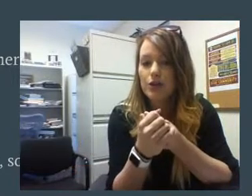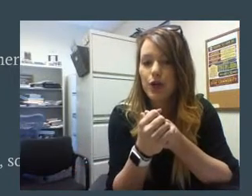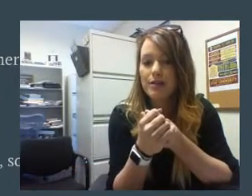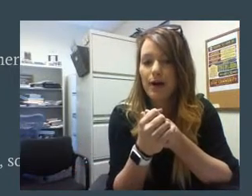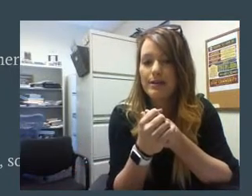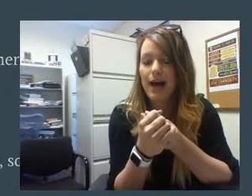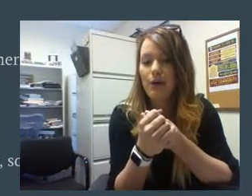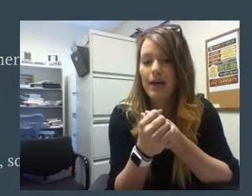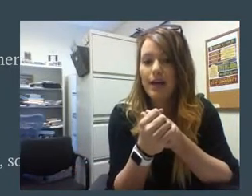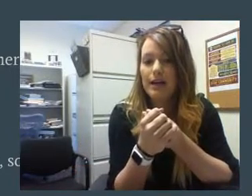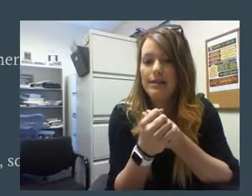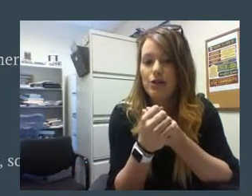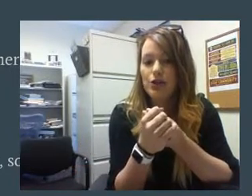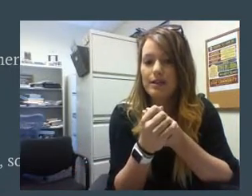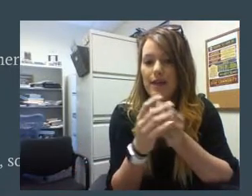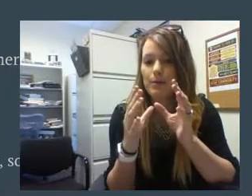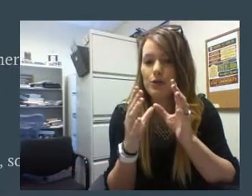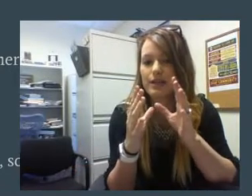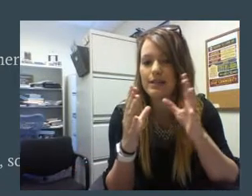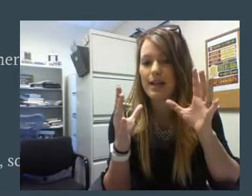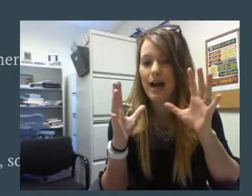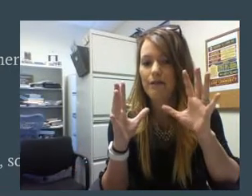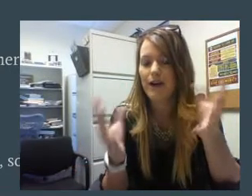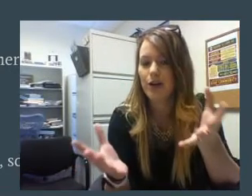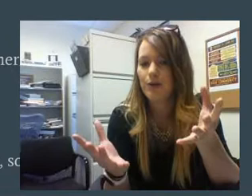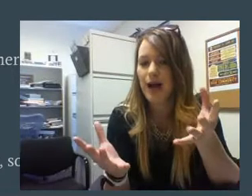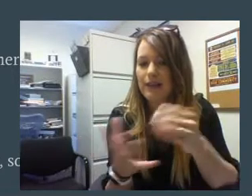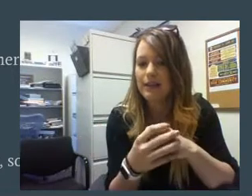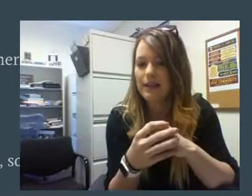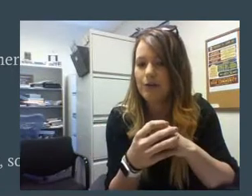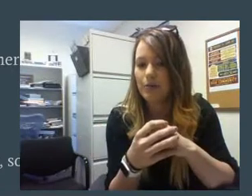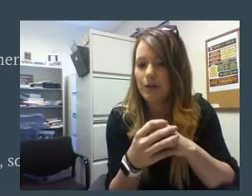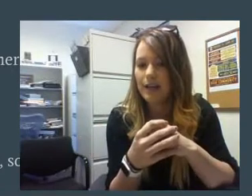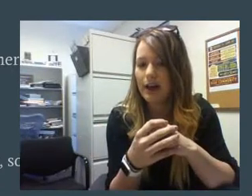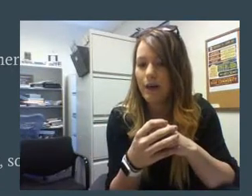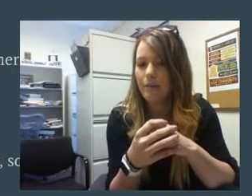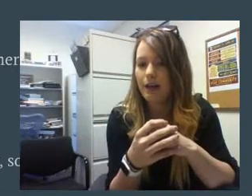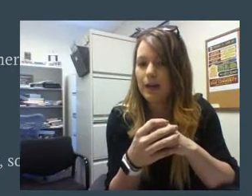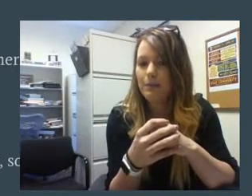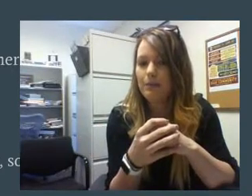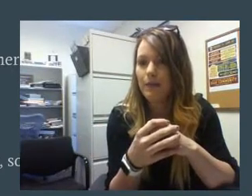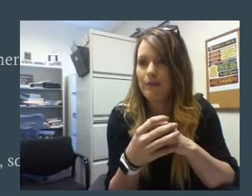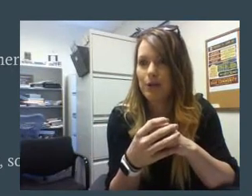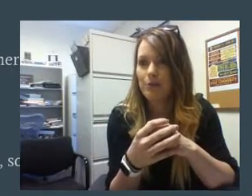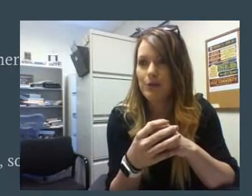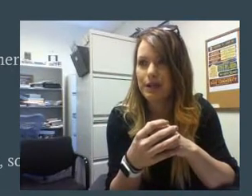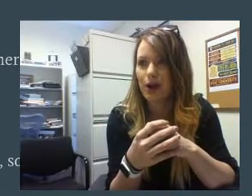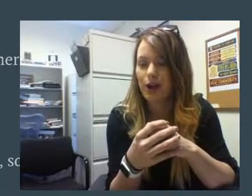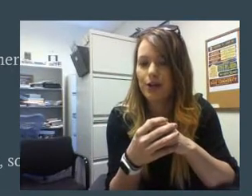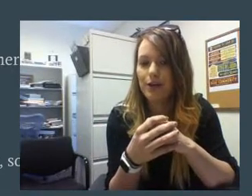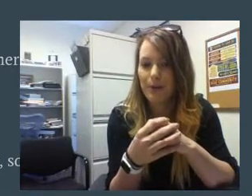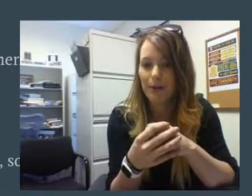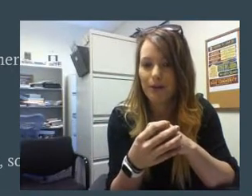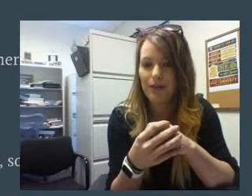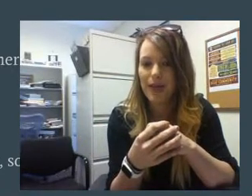that your book also talks about is how it's interesting that music is not valued highly in the deaf community. The people that value music